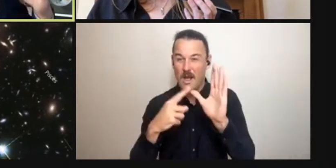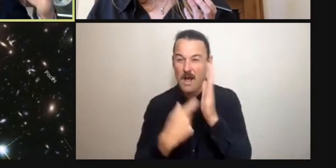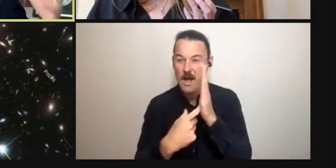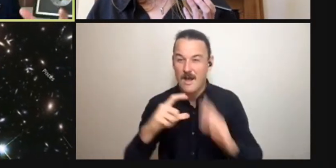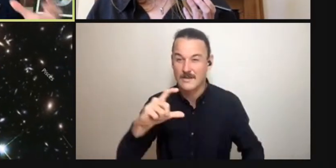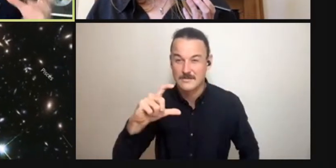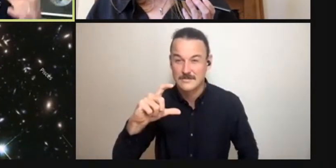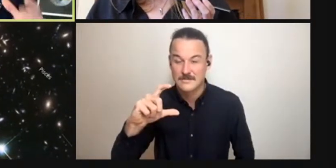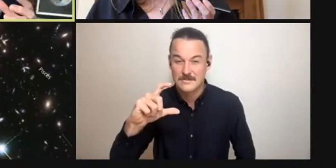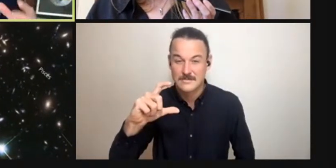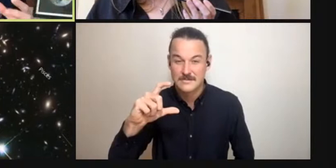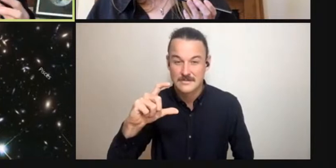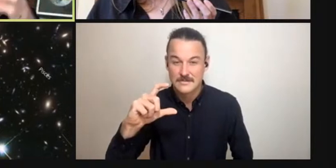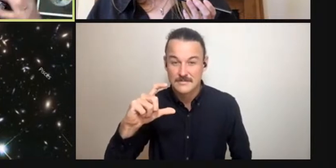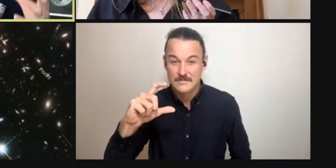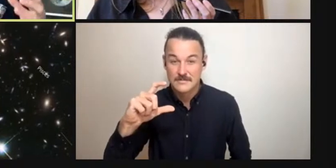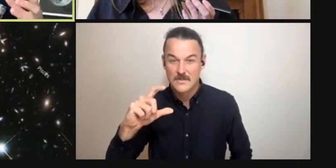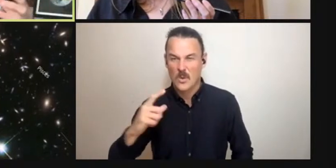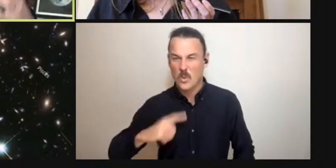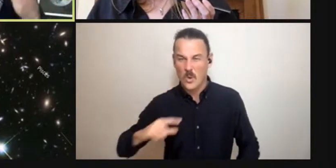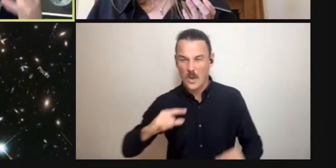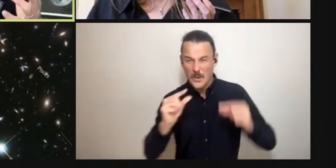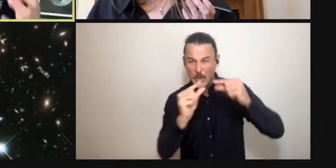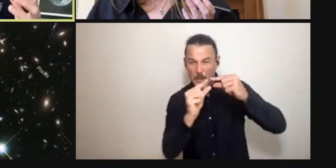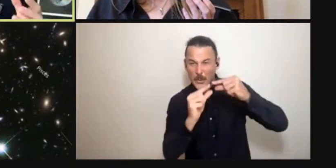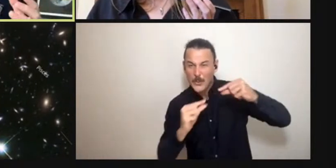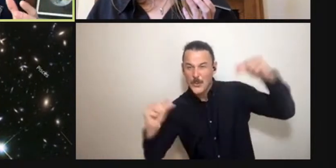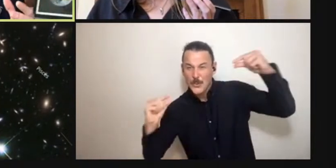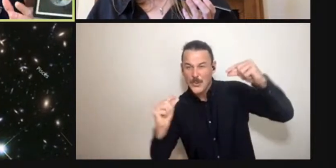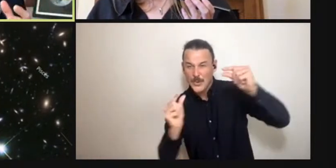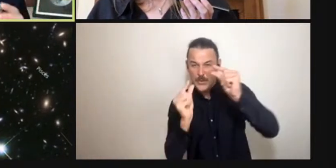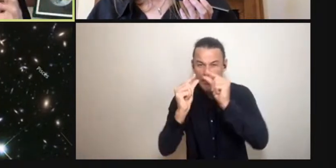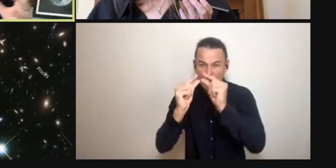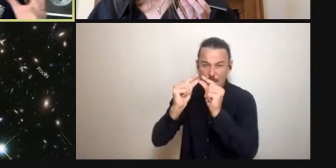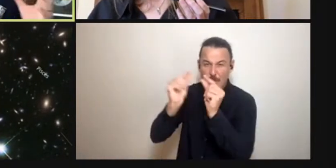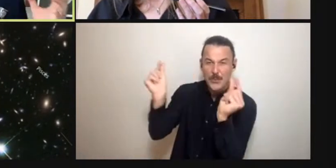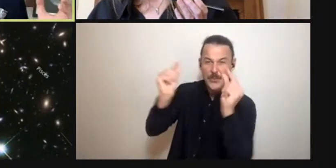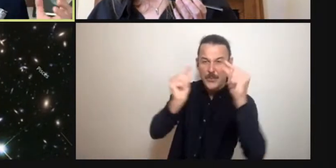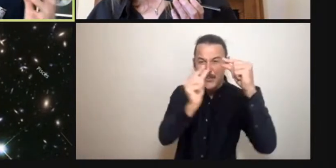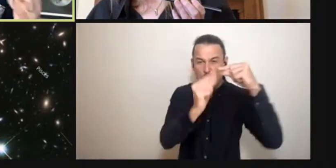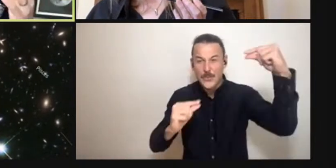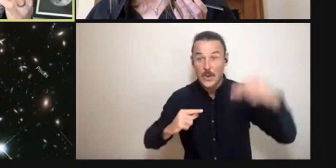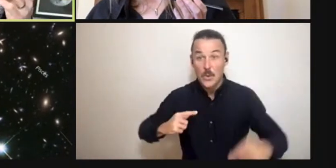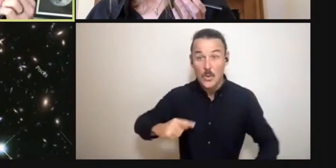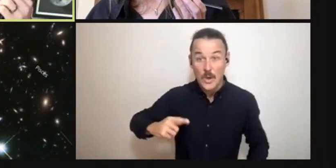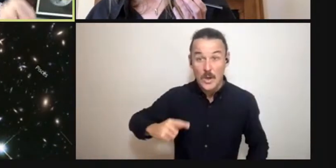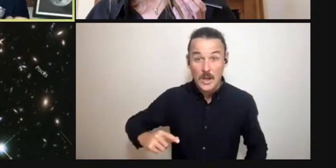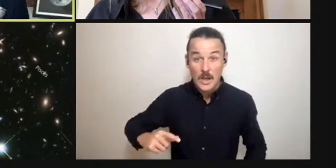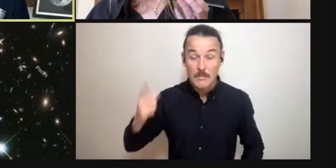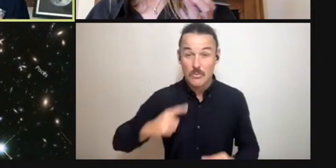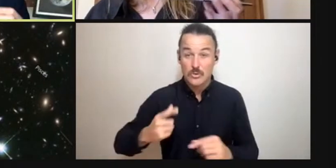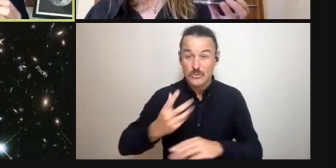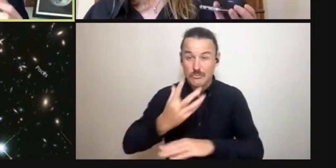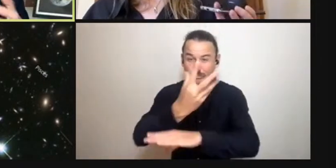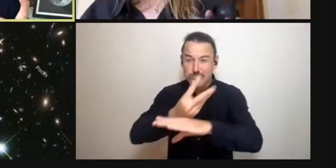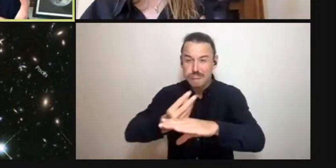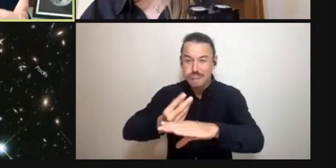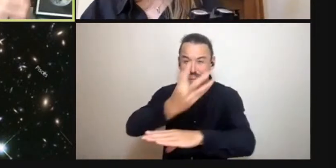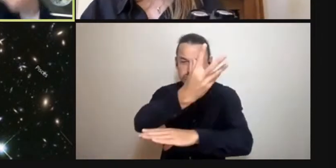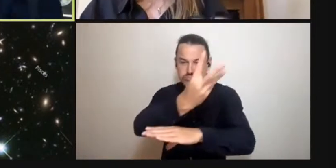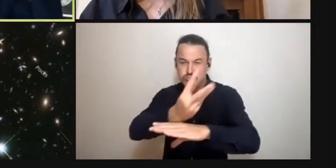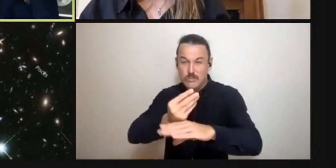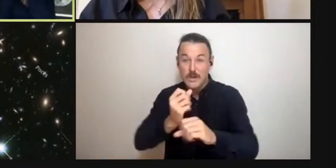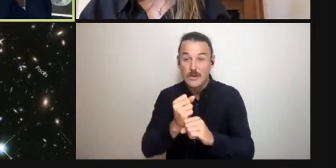the enormous gravity of all of those galaxies and the galaxy cluster itself is distorting, like an optical illusion,